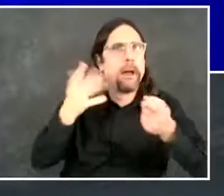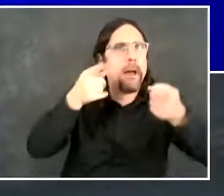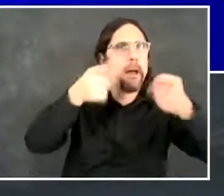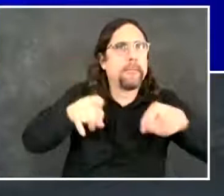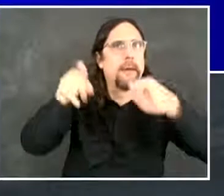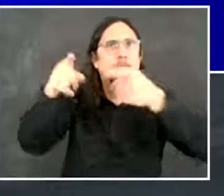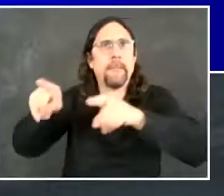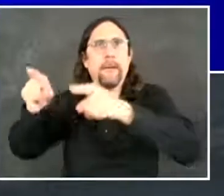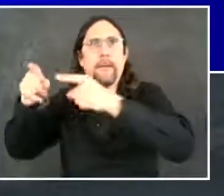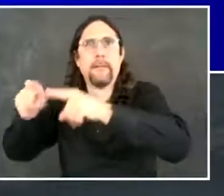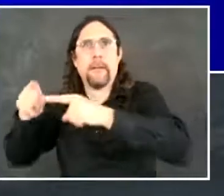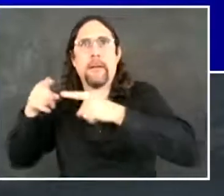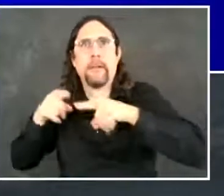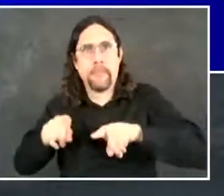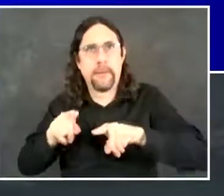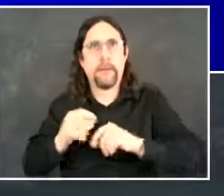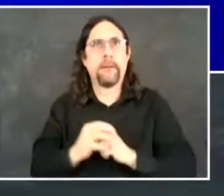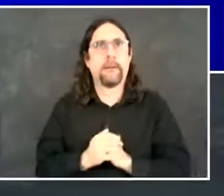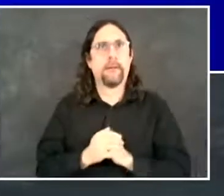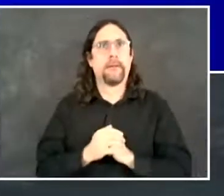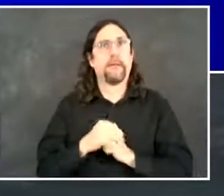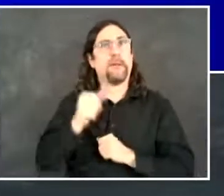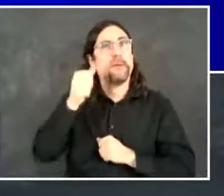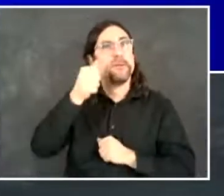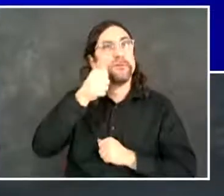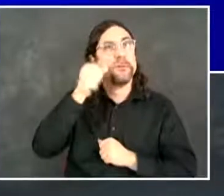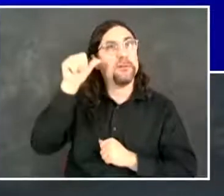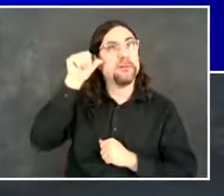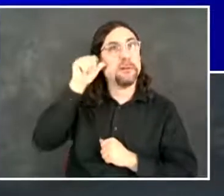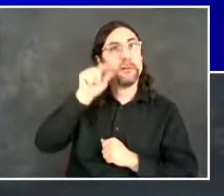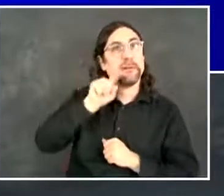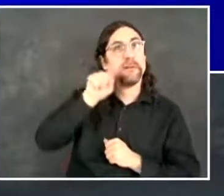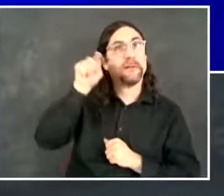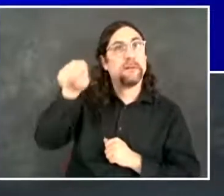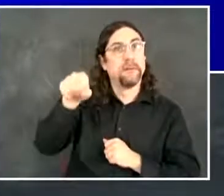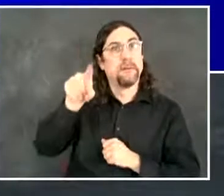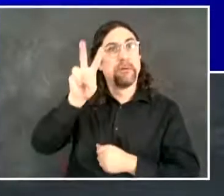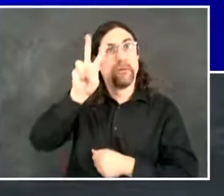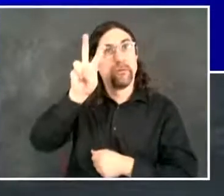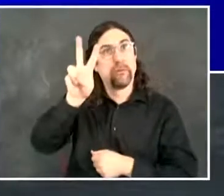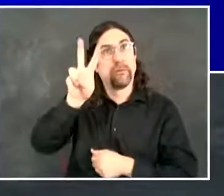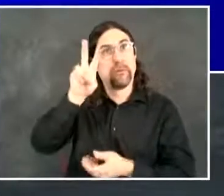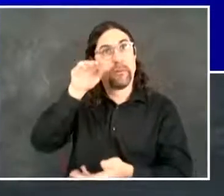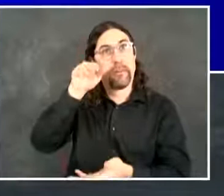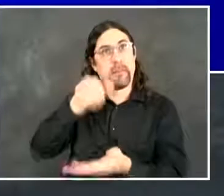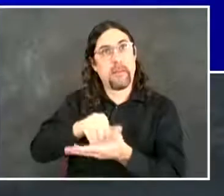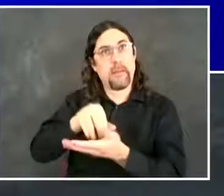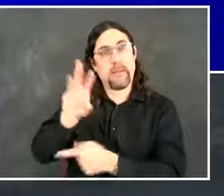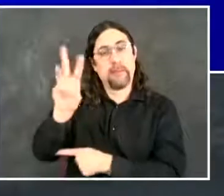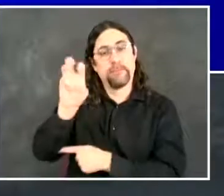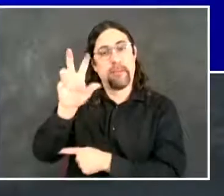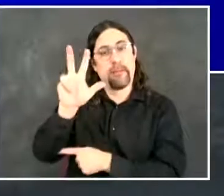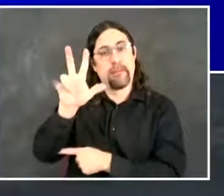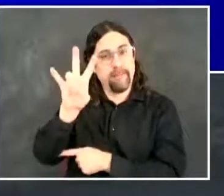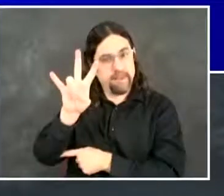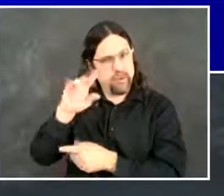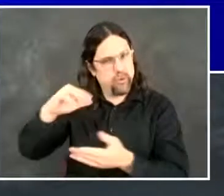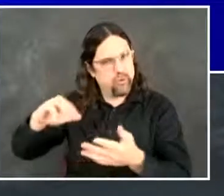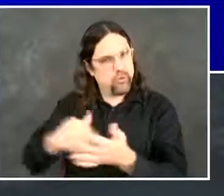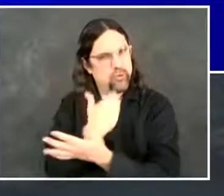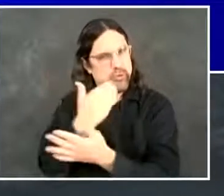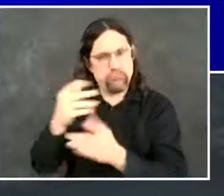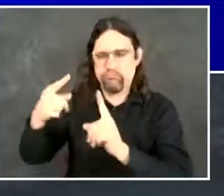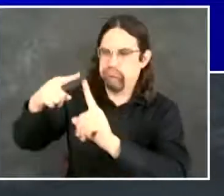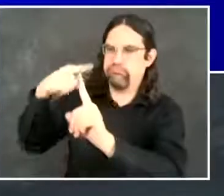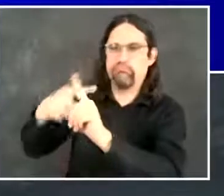2,637 confirmed new cases of the coronavirus in the 5 boroughs. That is a huge number.